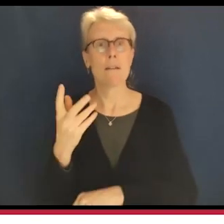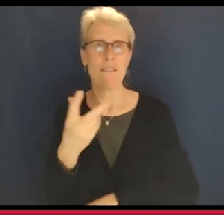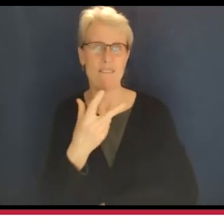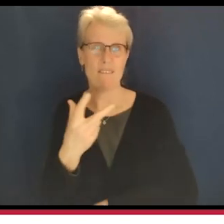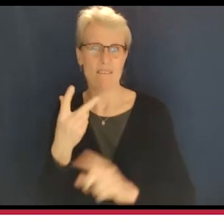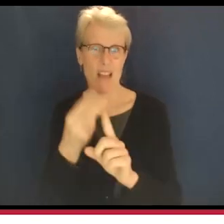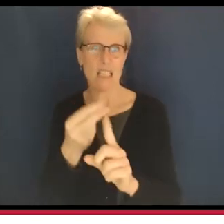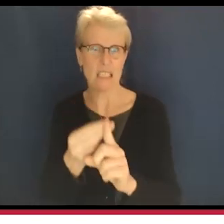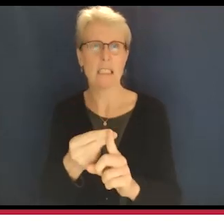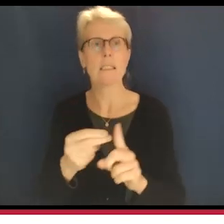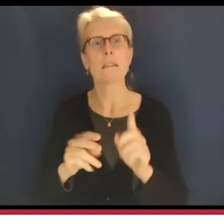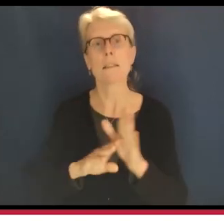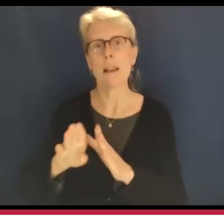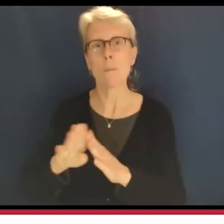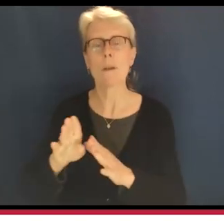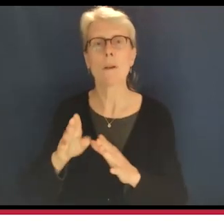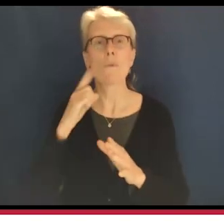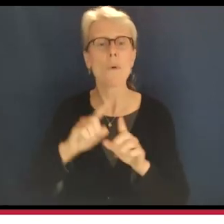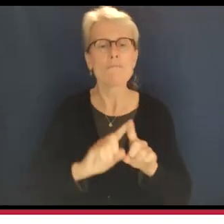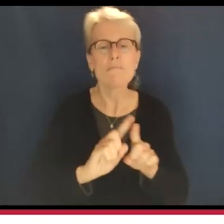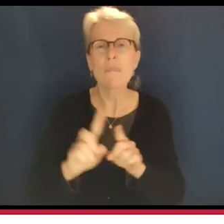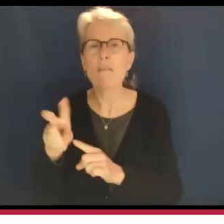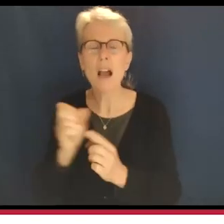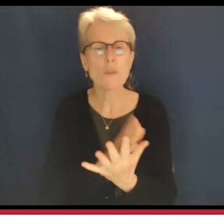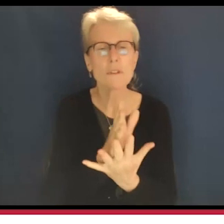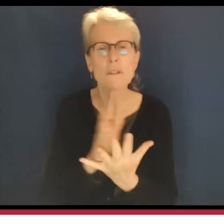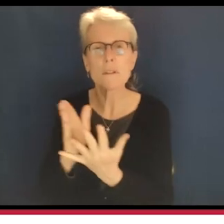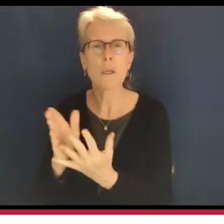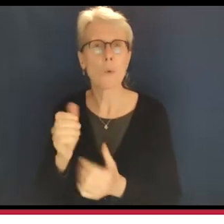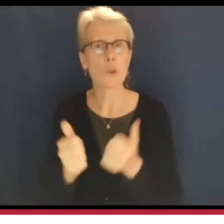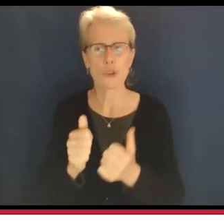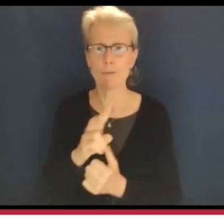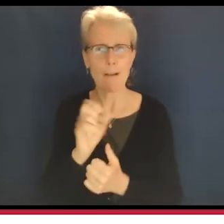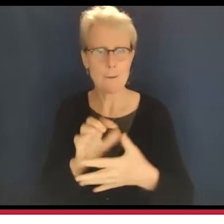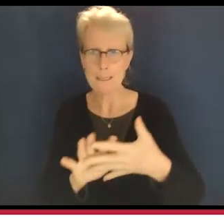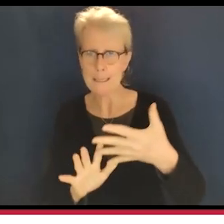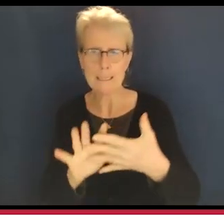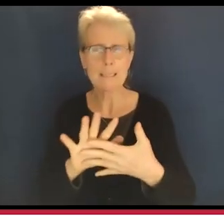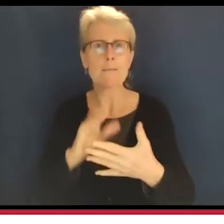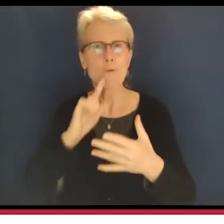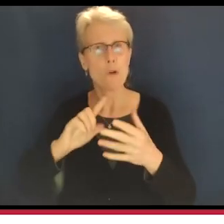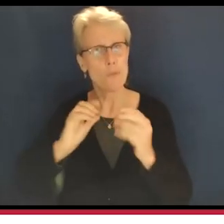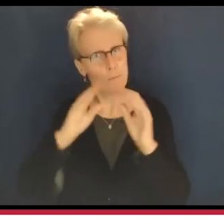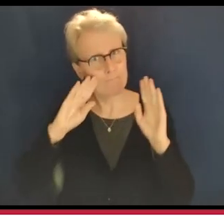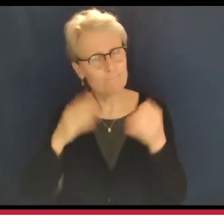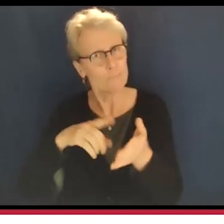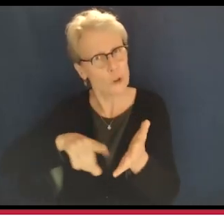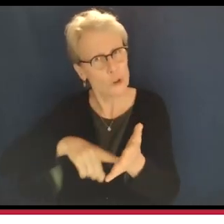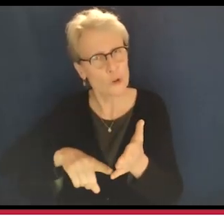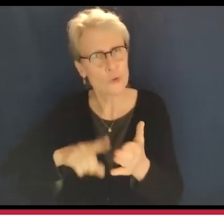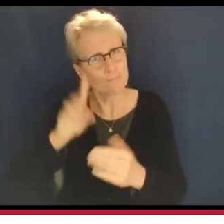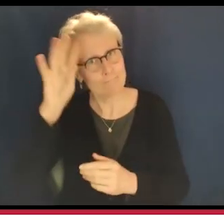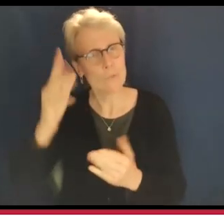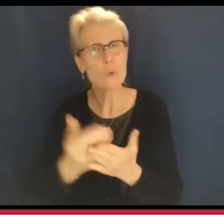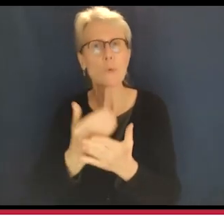families and which viruses we've prioritized for countermeasure development to answer the question of whether